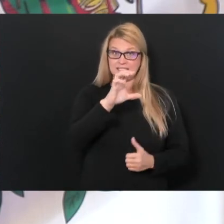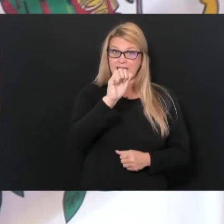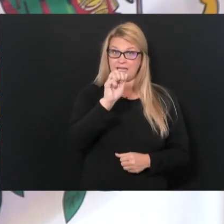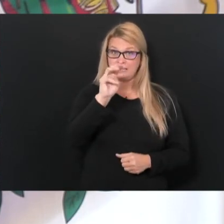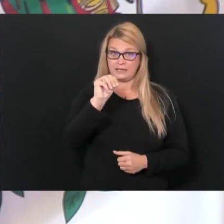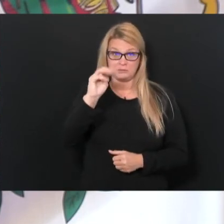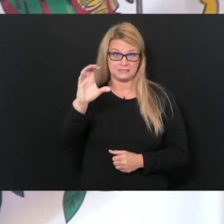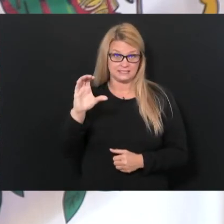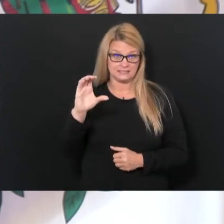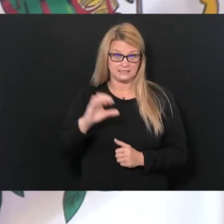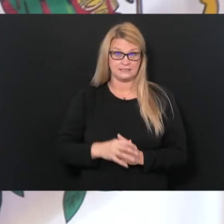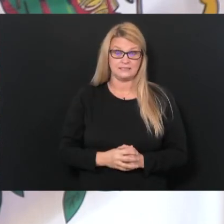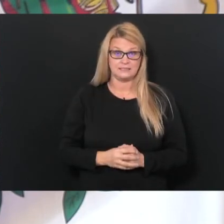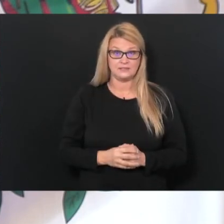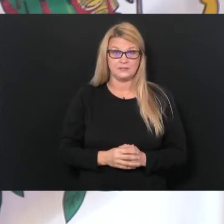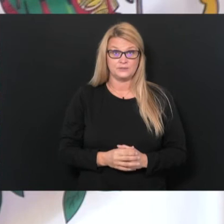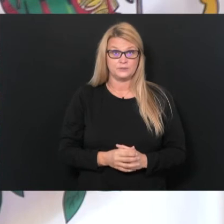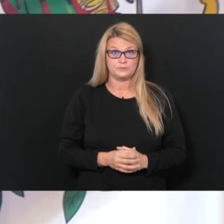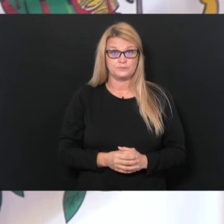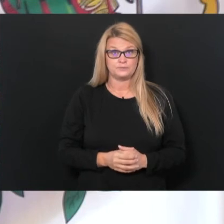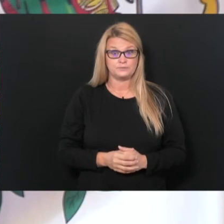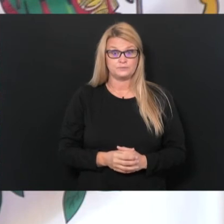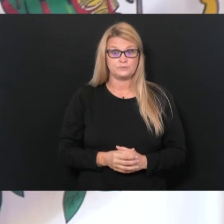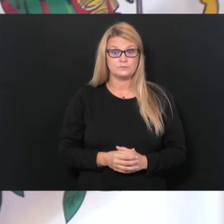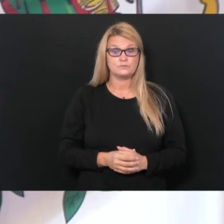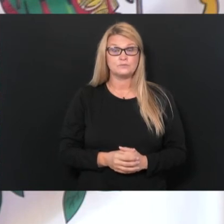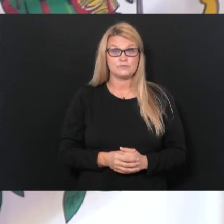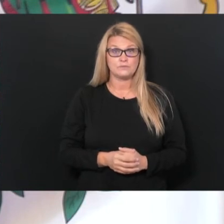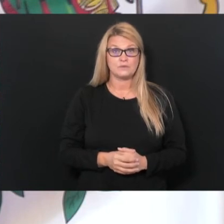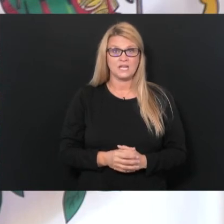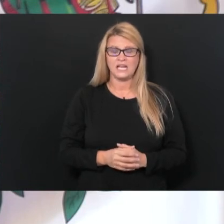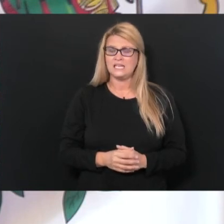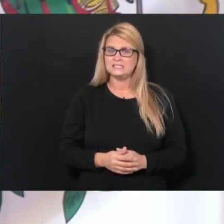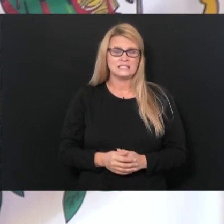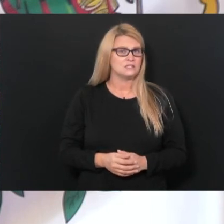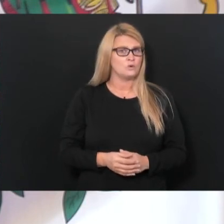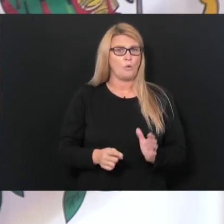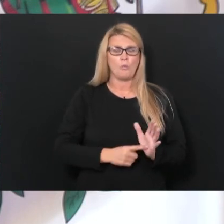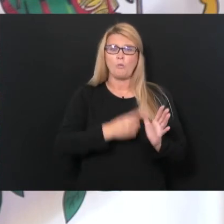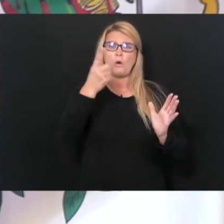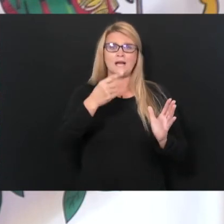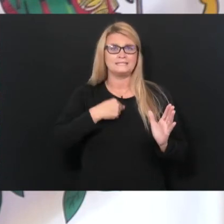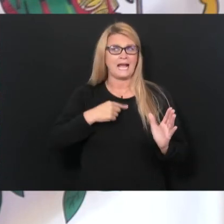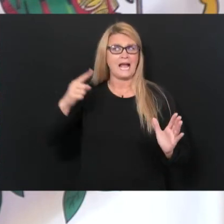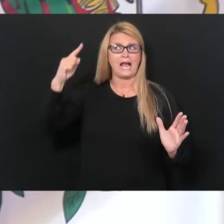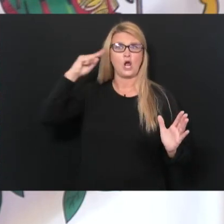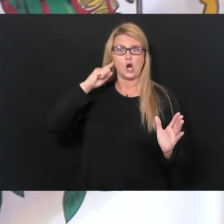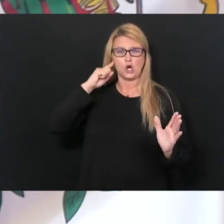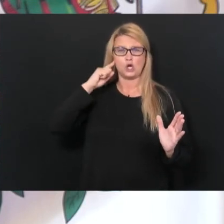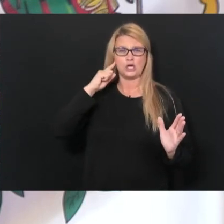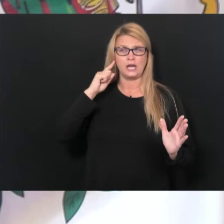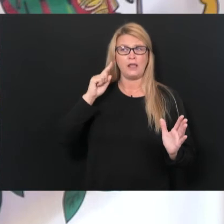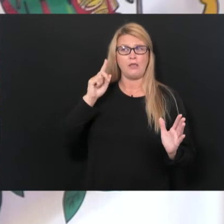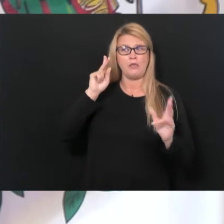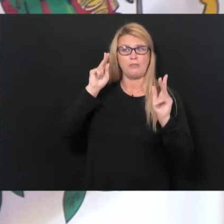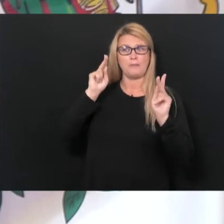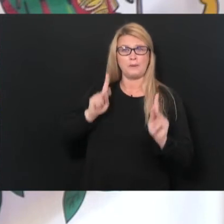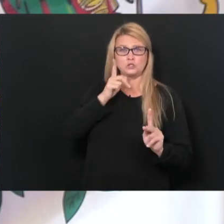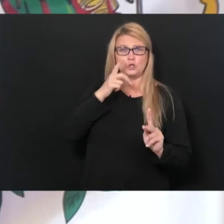Center. And as soon as I heard of this, the suspect, I think, is in